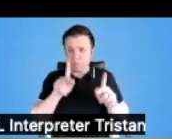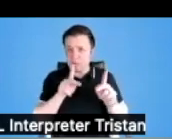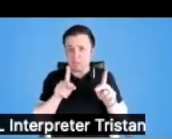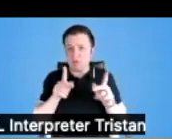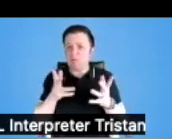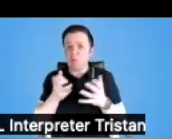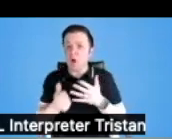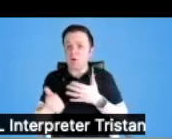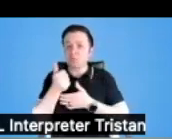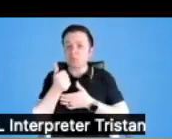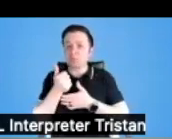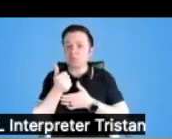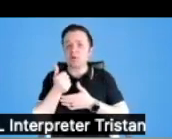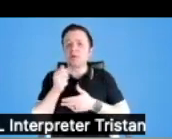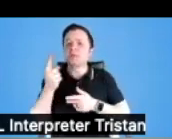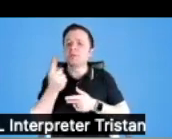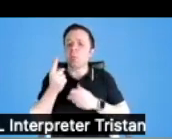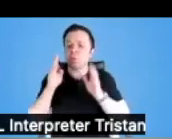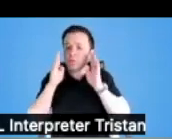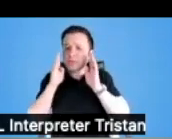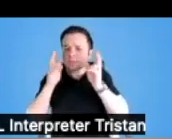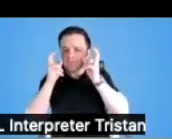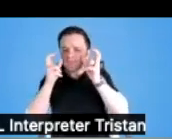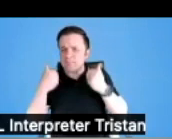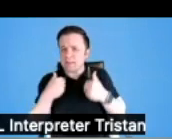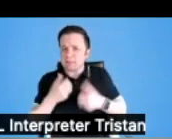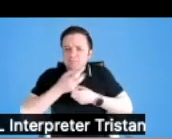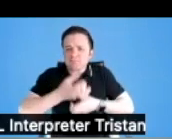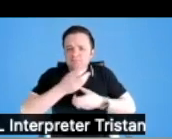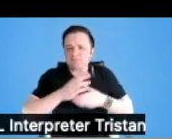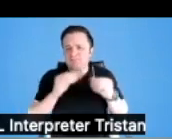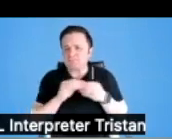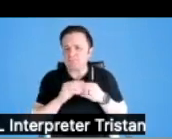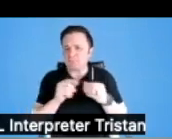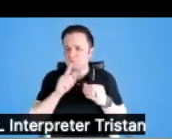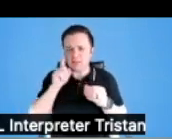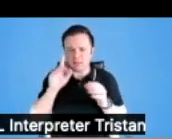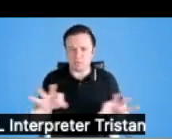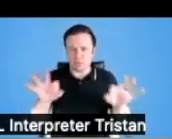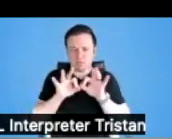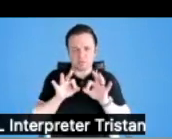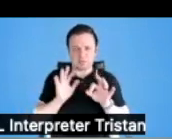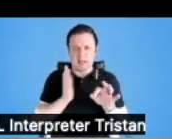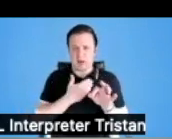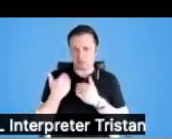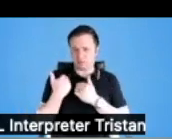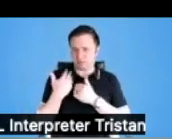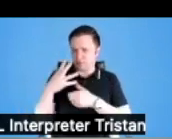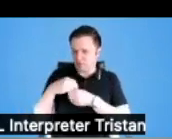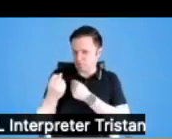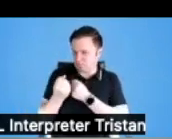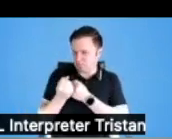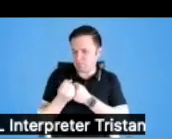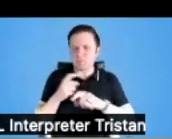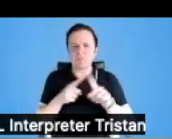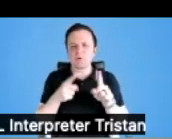us to listen. And so I think some of it is us learning how to value that essential role that we're playing. Would you mind just talking a